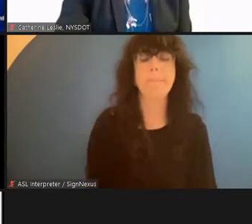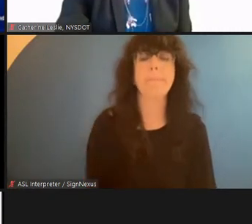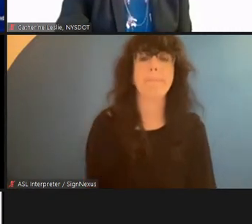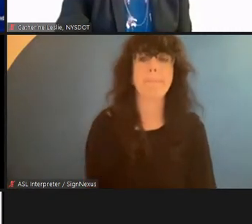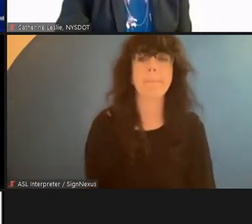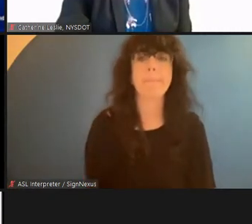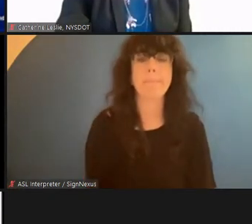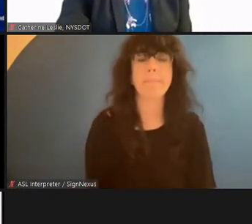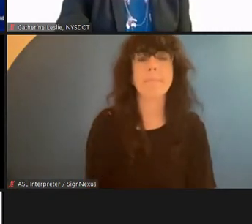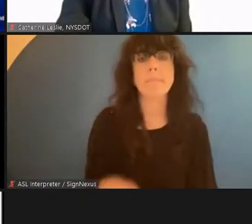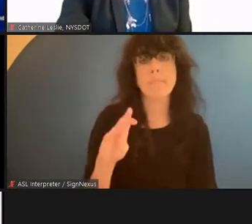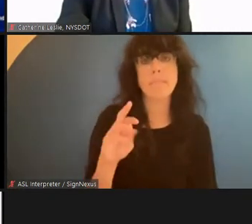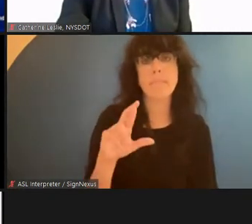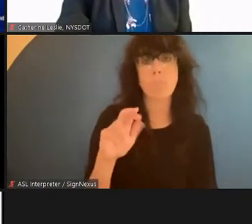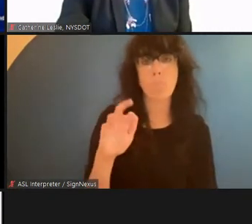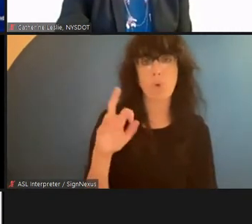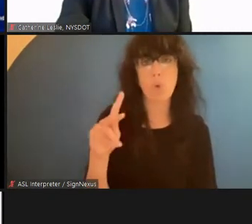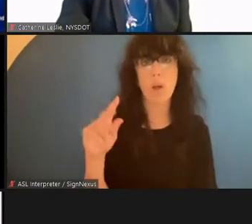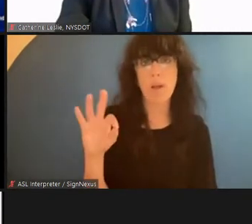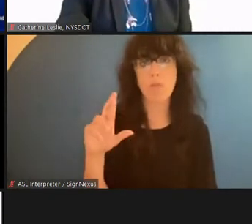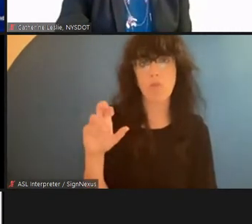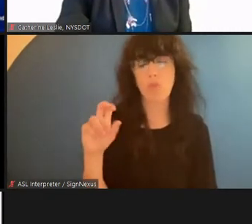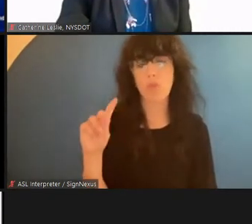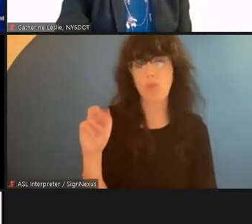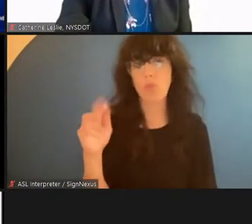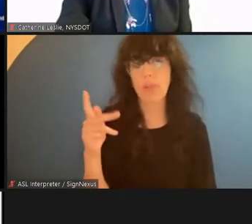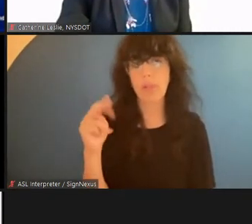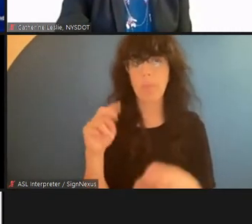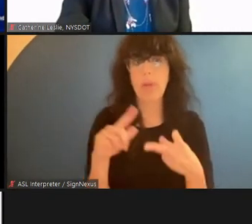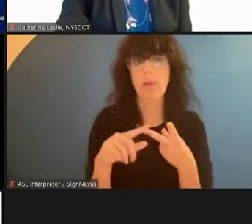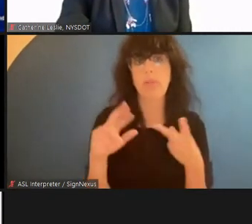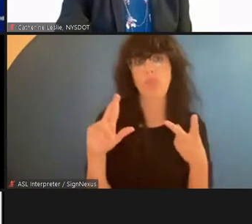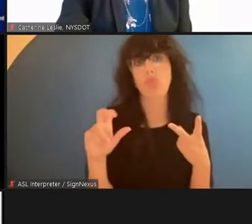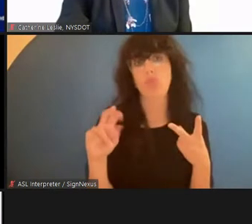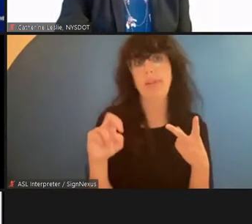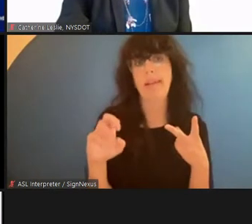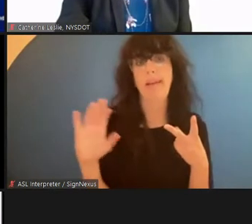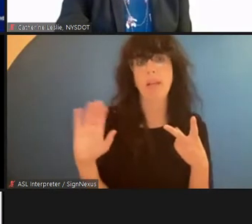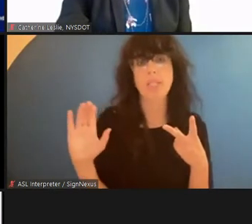our next speaker is barack friedman followed by renee kinsella